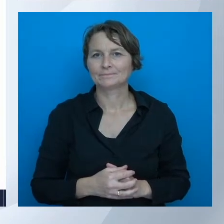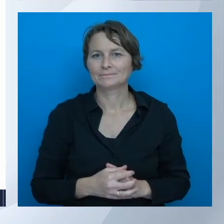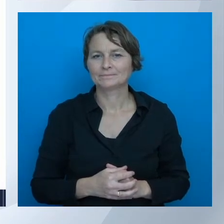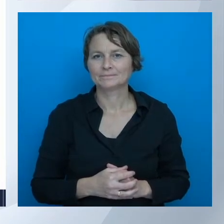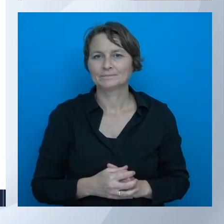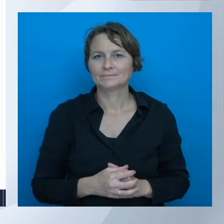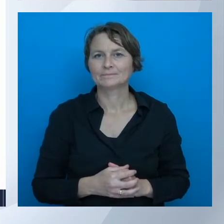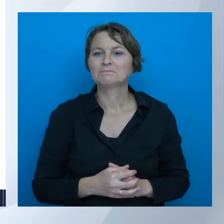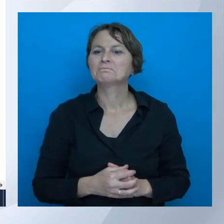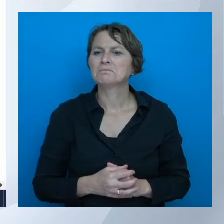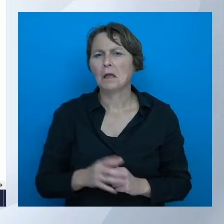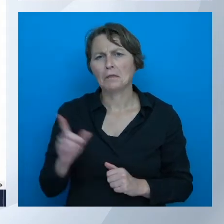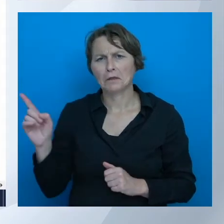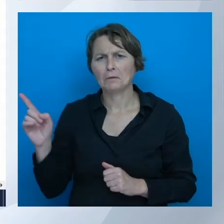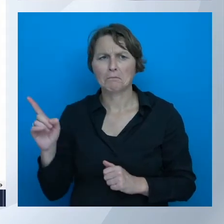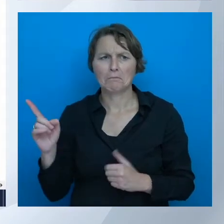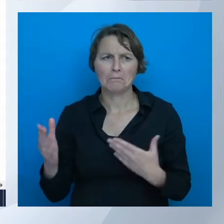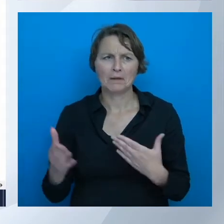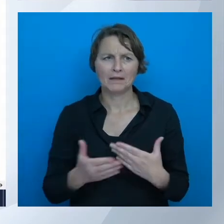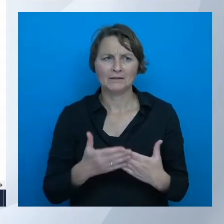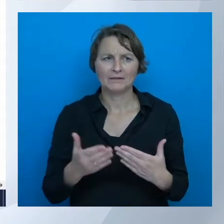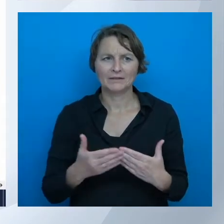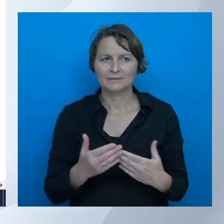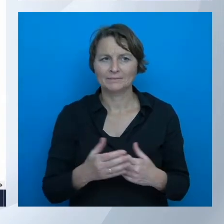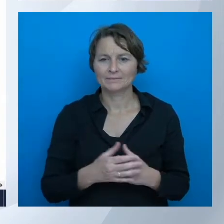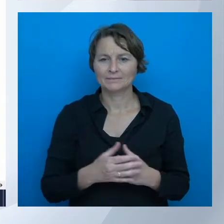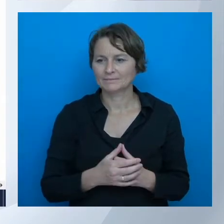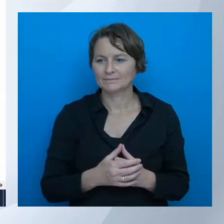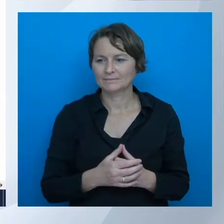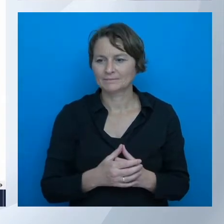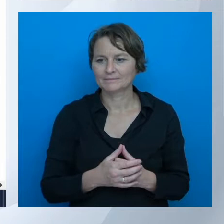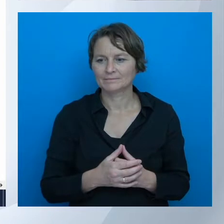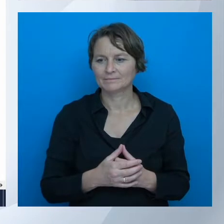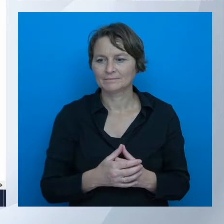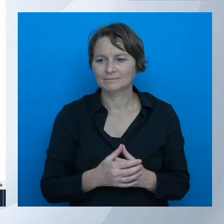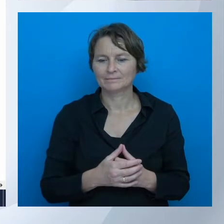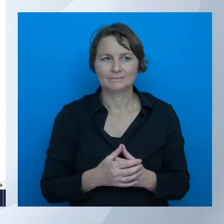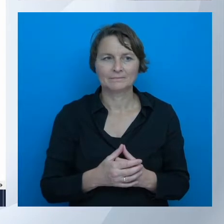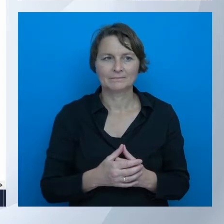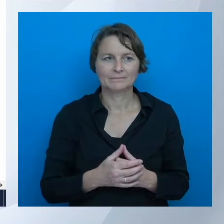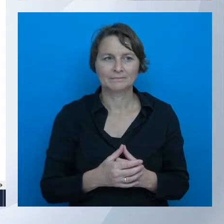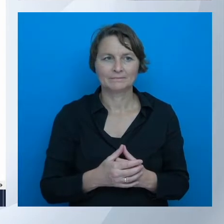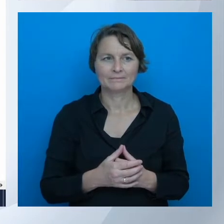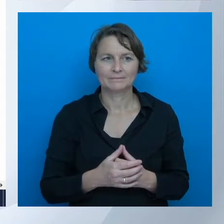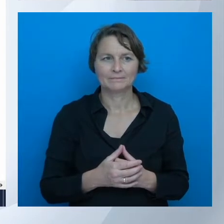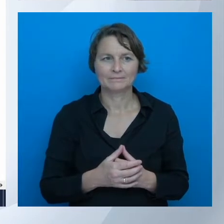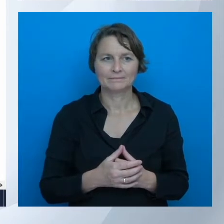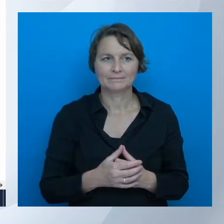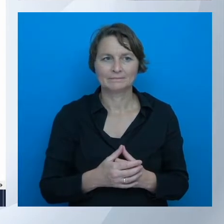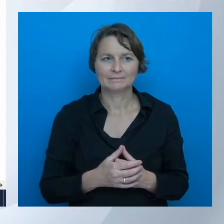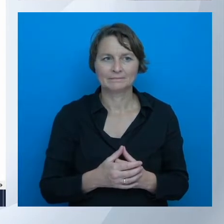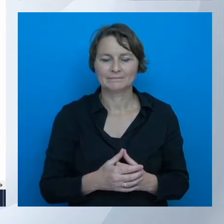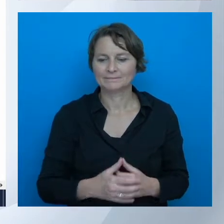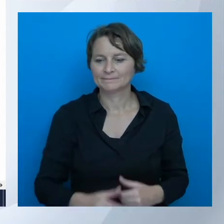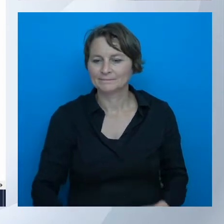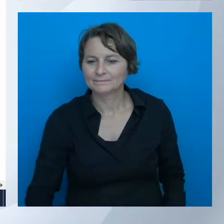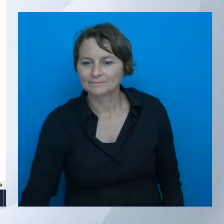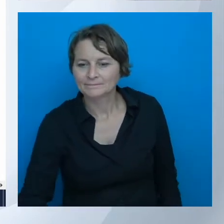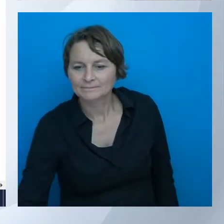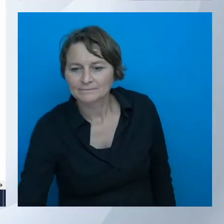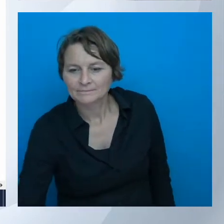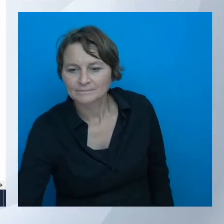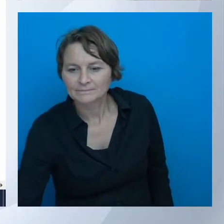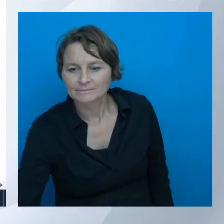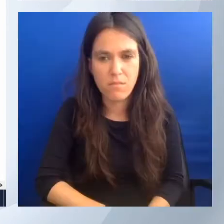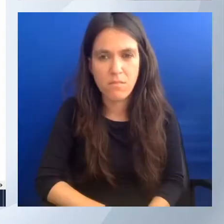fairly easy. Now, if you go into the configuration options that you will have, you can see that there are some